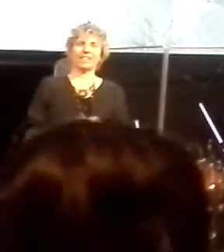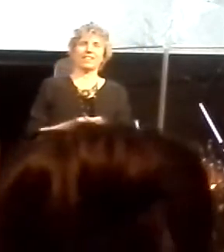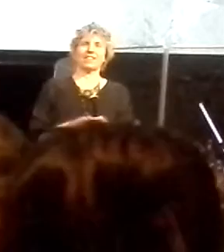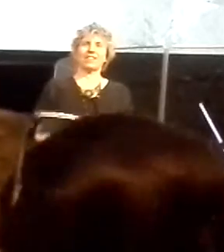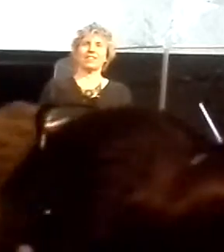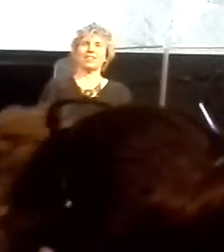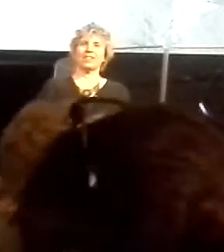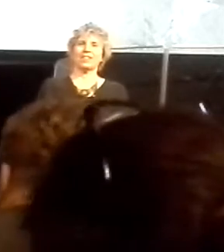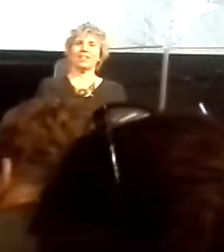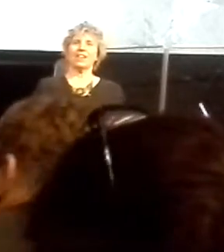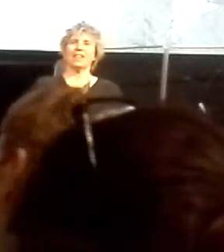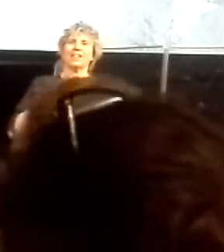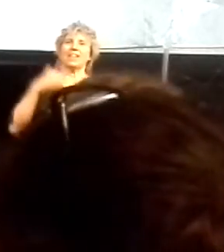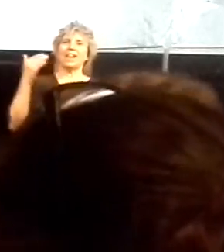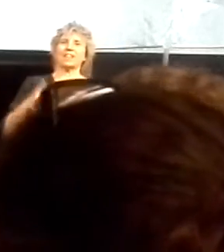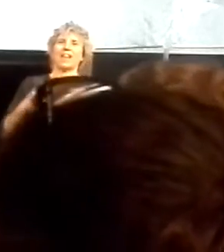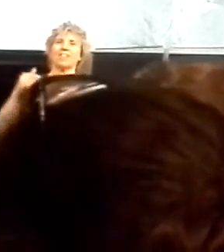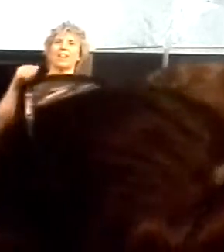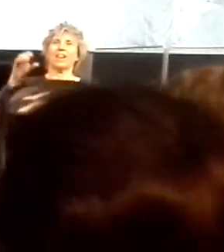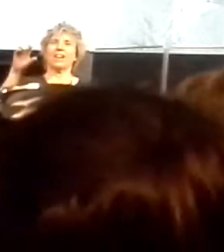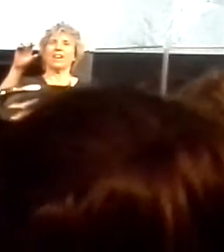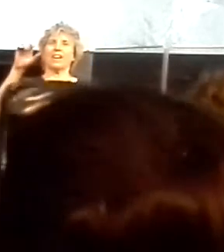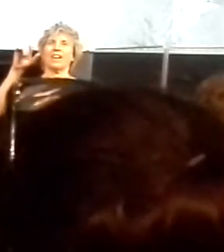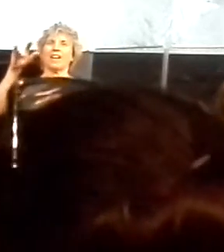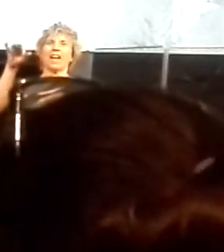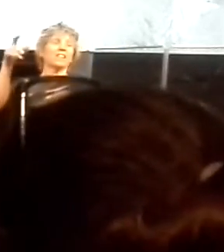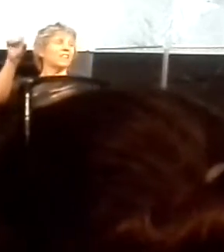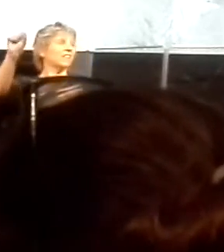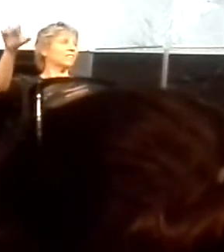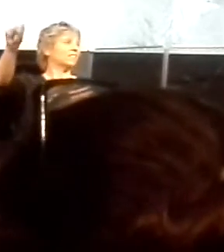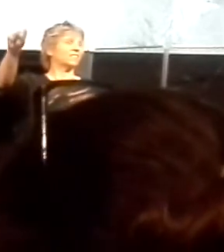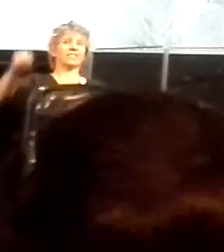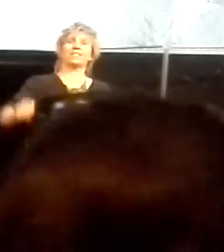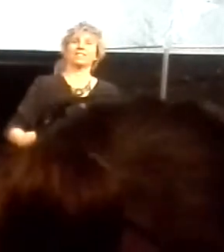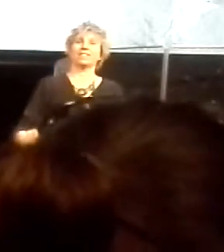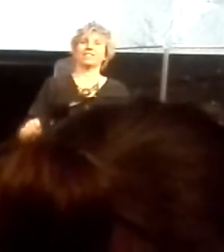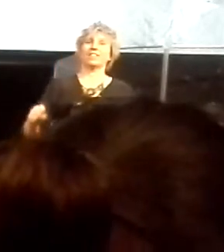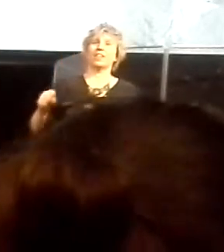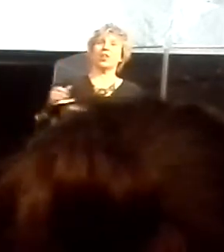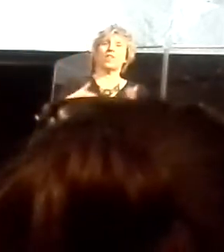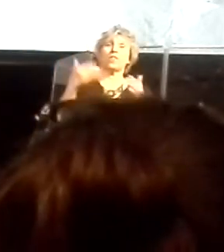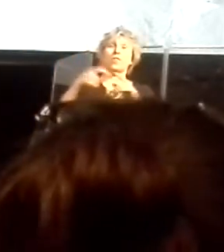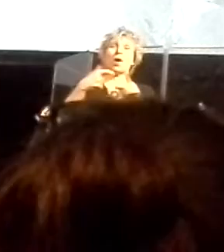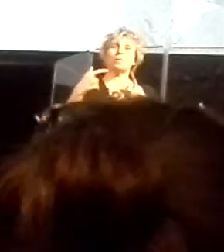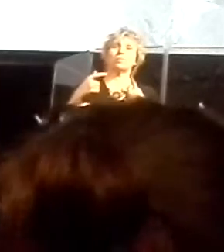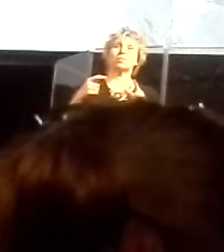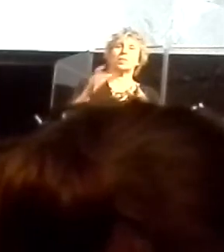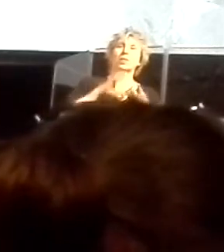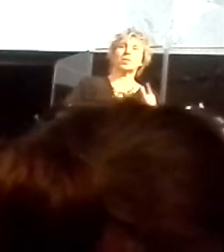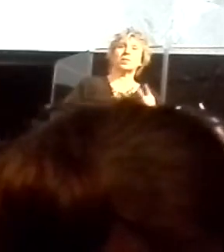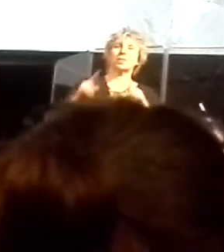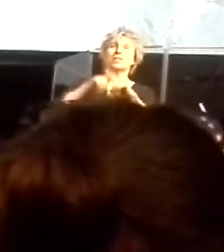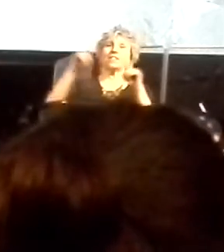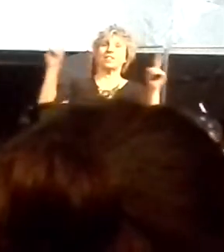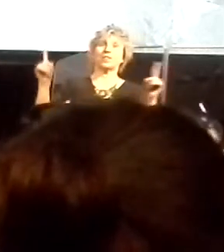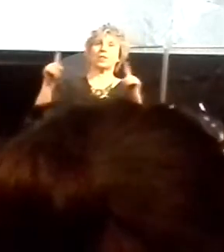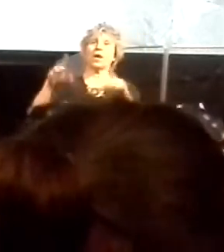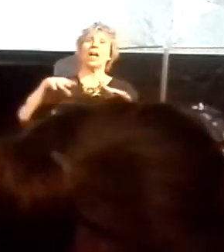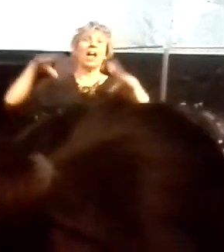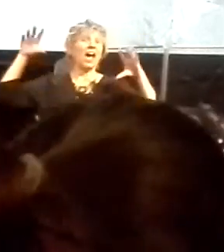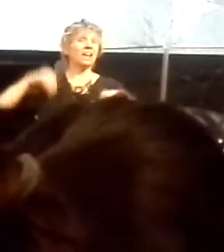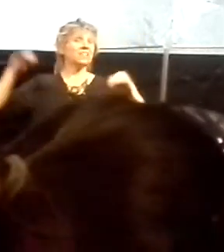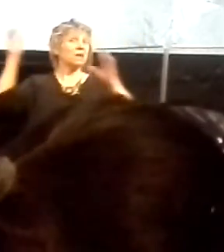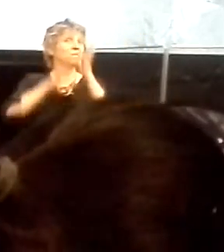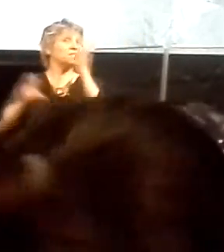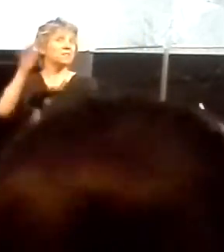Next up, have Alexis. My life before Christ really wasn't too different. I accepted Christ when I was a church with my